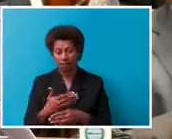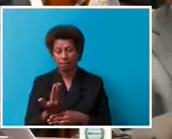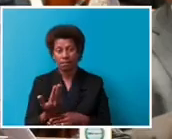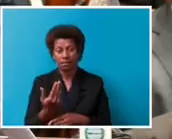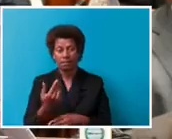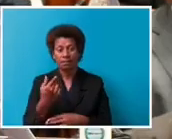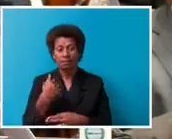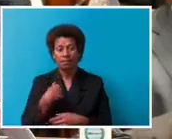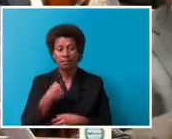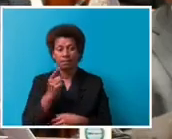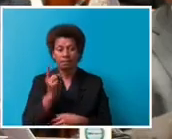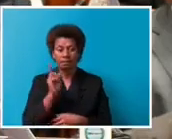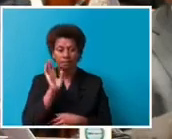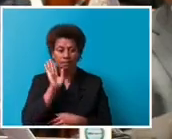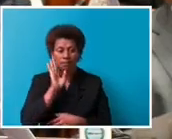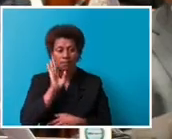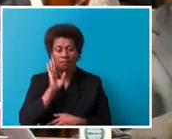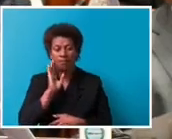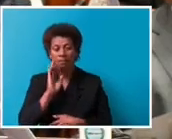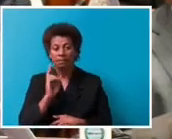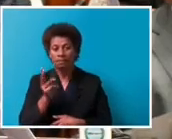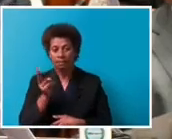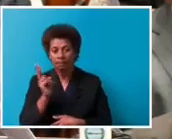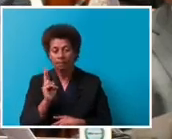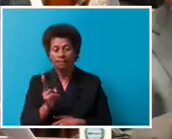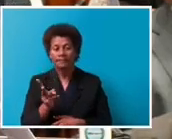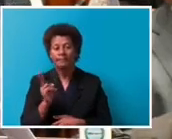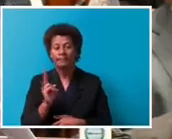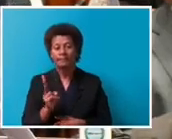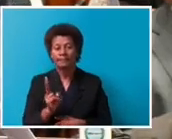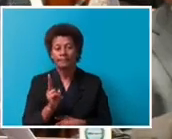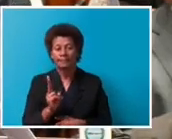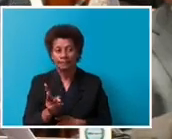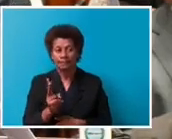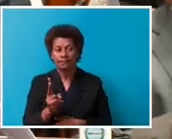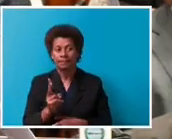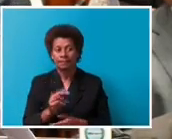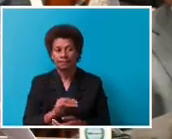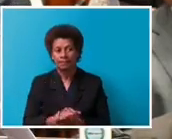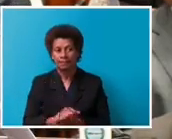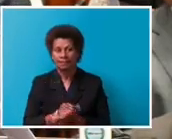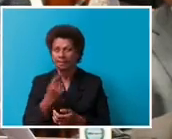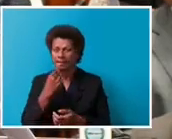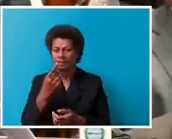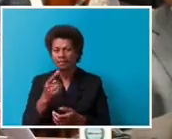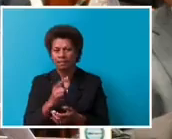heard constant words such as skyrocketing,